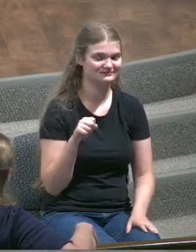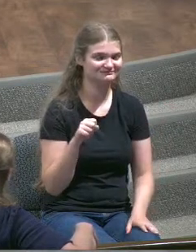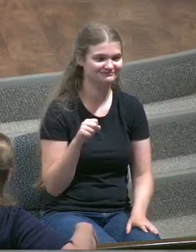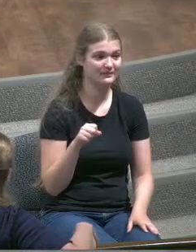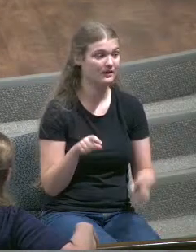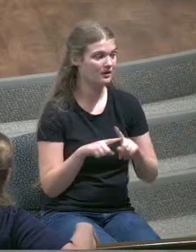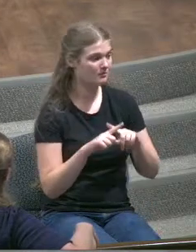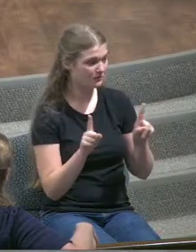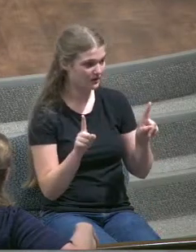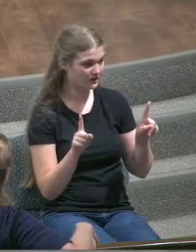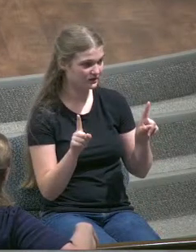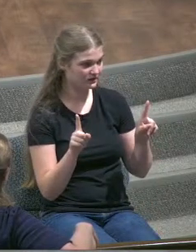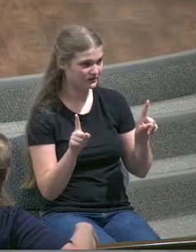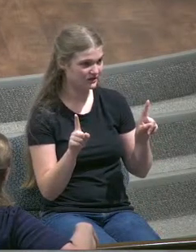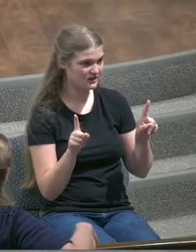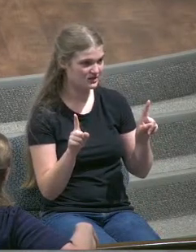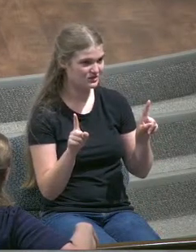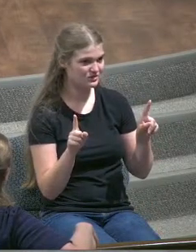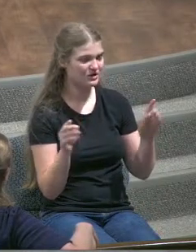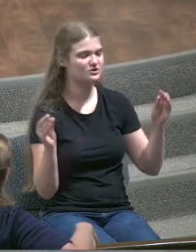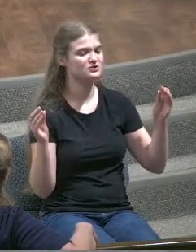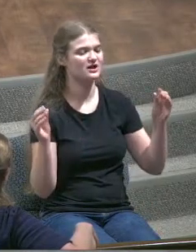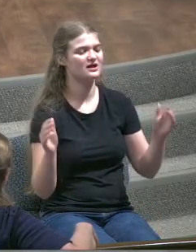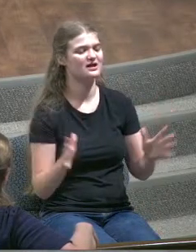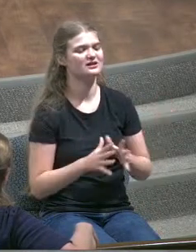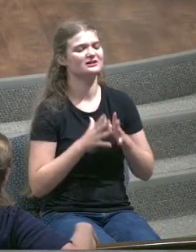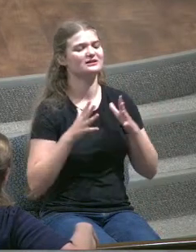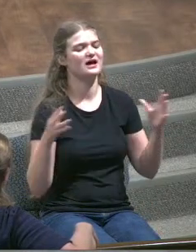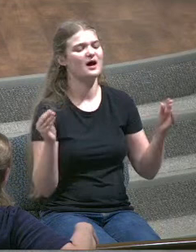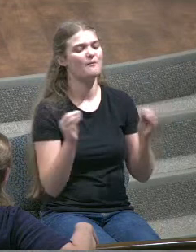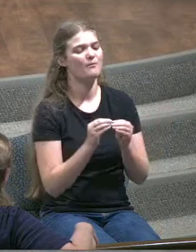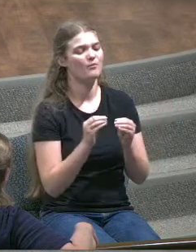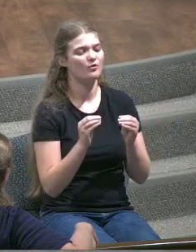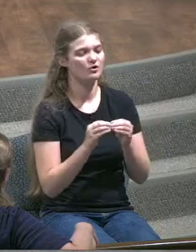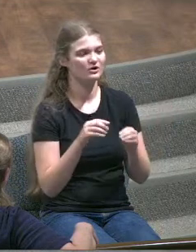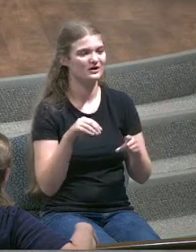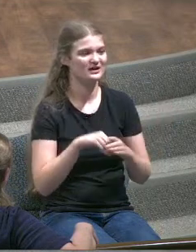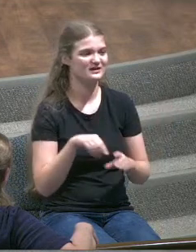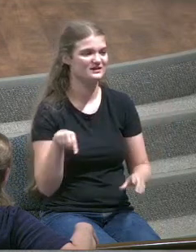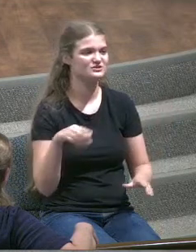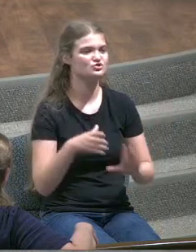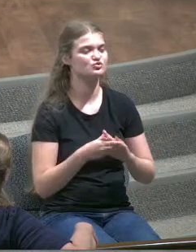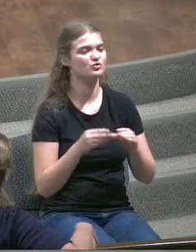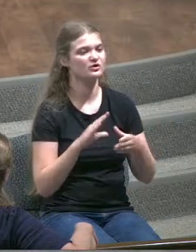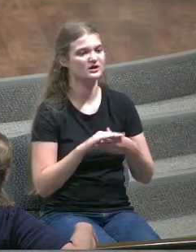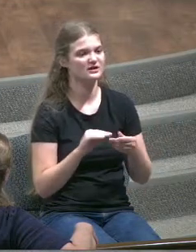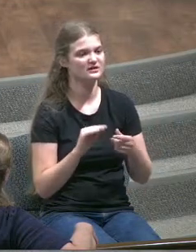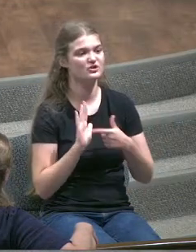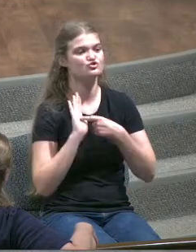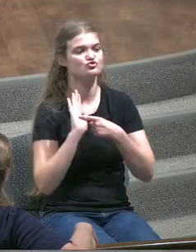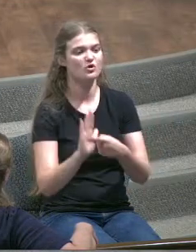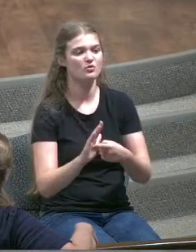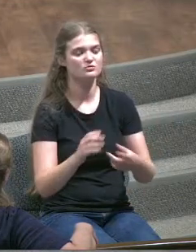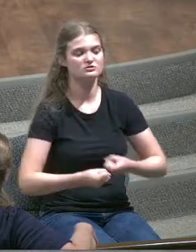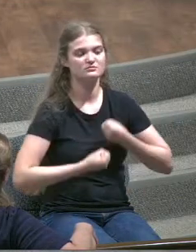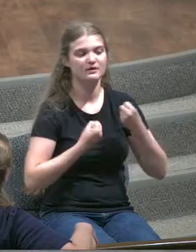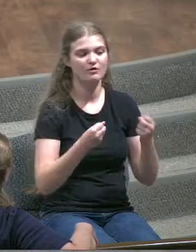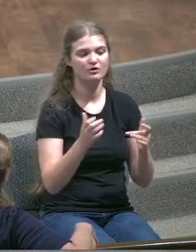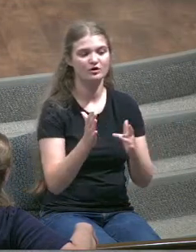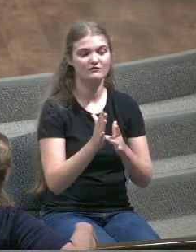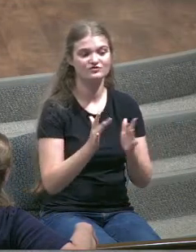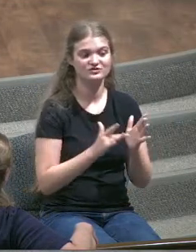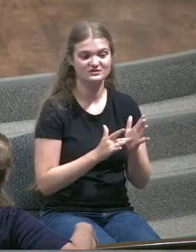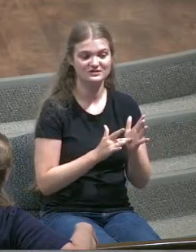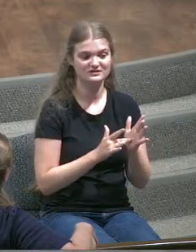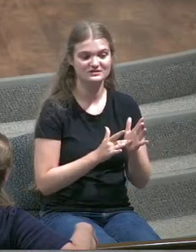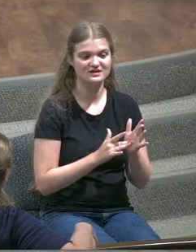But there's so much more in this story that demonstrates the power of Jesus, the power